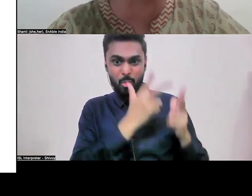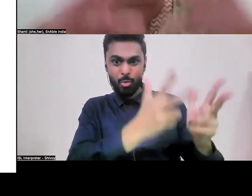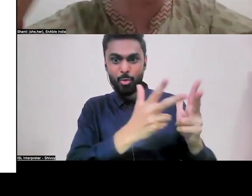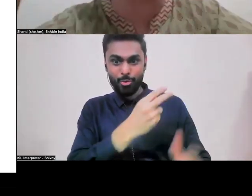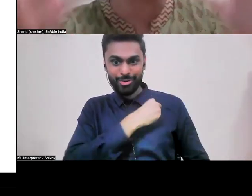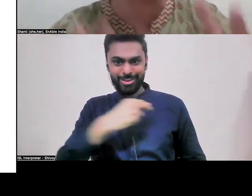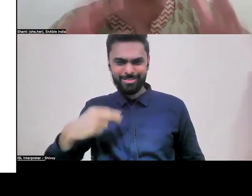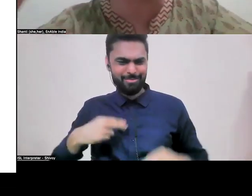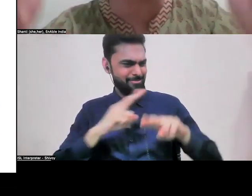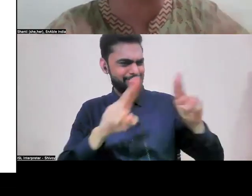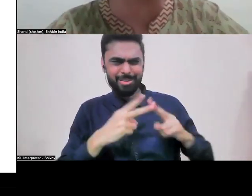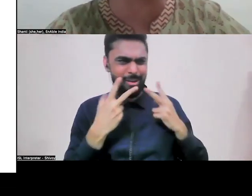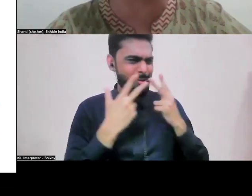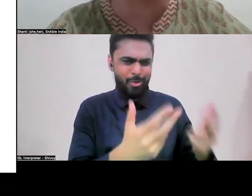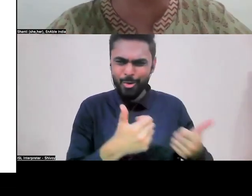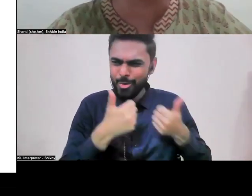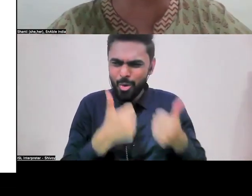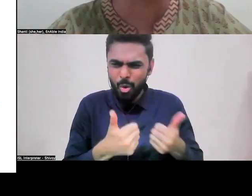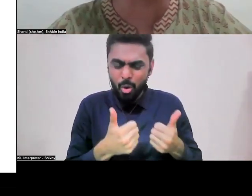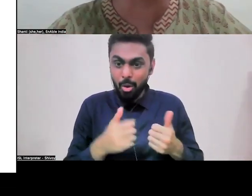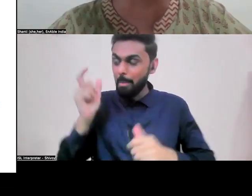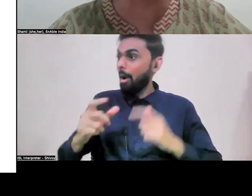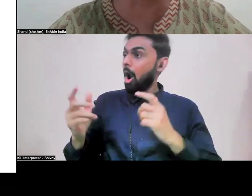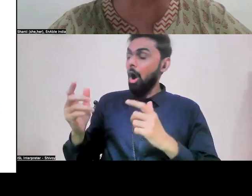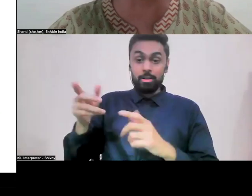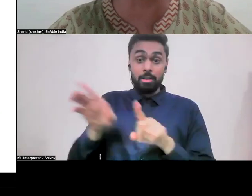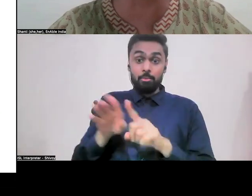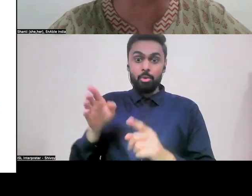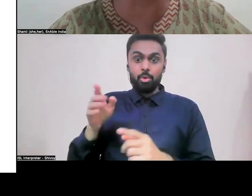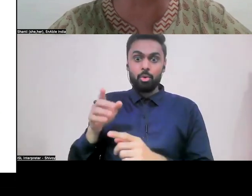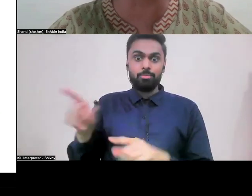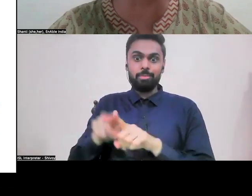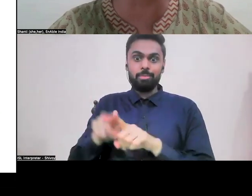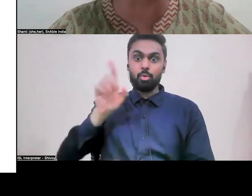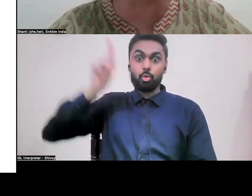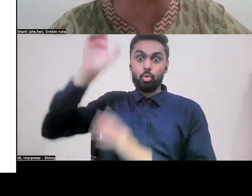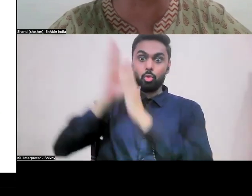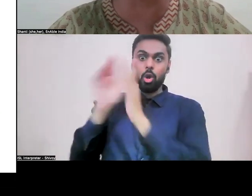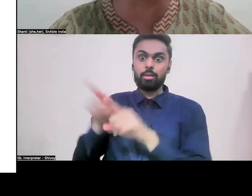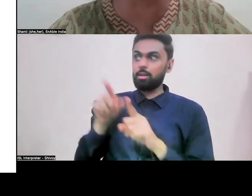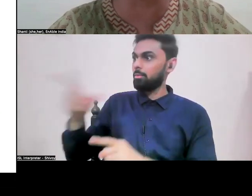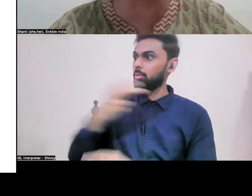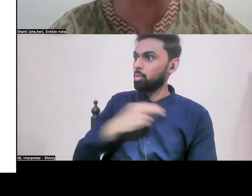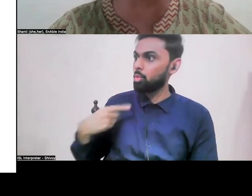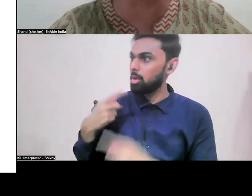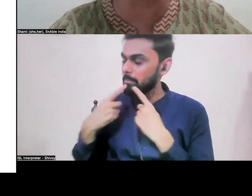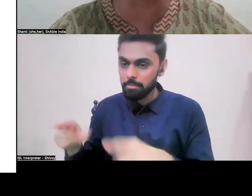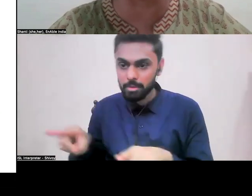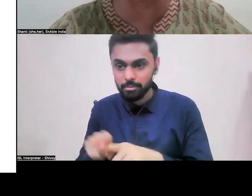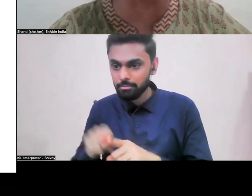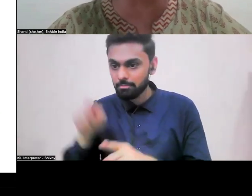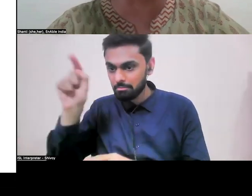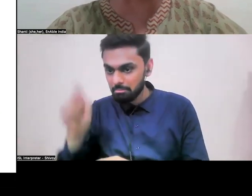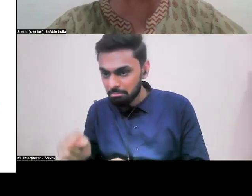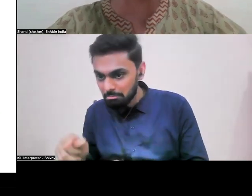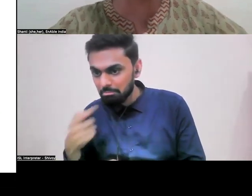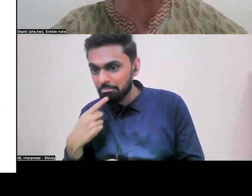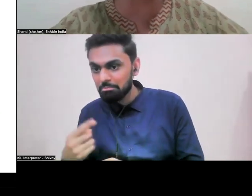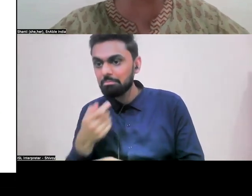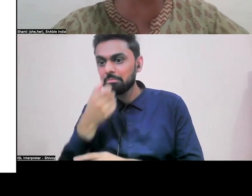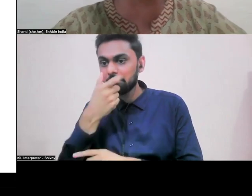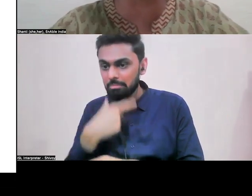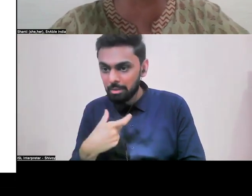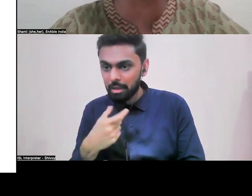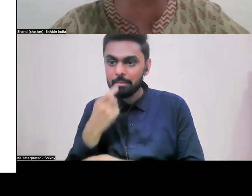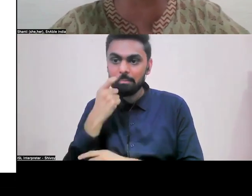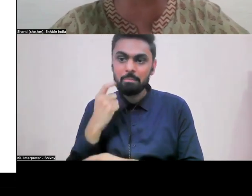to the family, oh my God, like doctors like God, right? A salute to the spirit demonstrated by Kamal, Nipun, and Alim. And I think